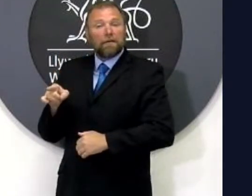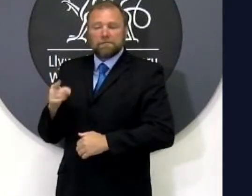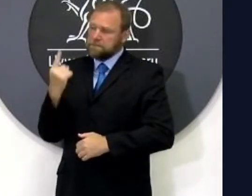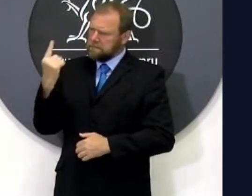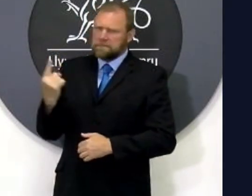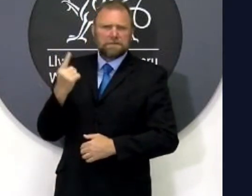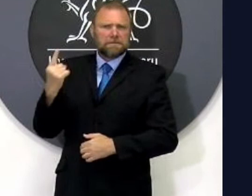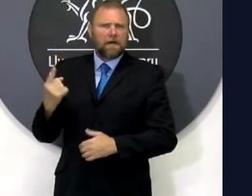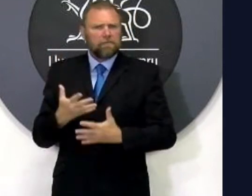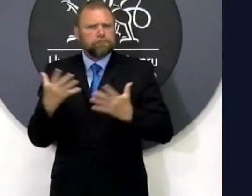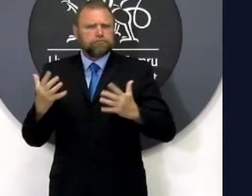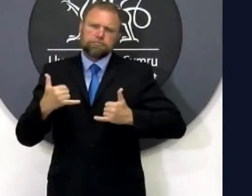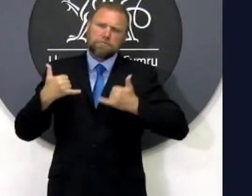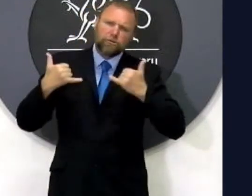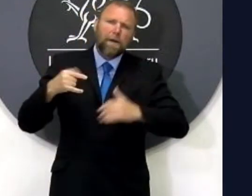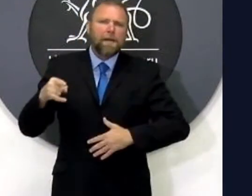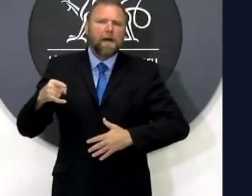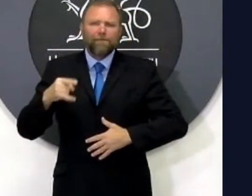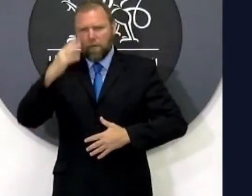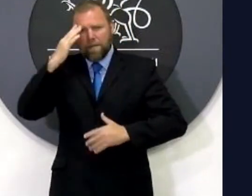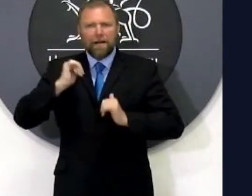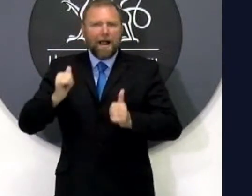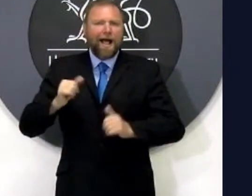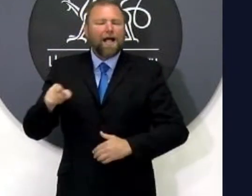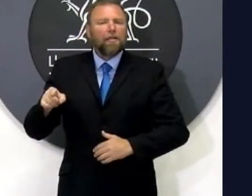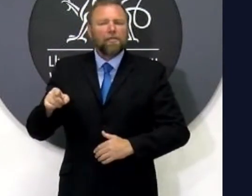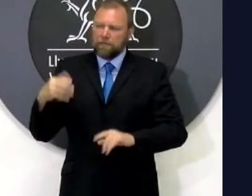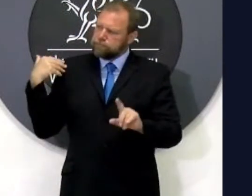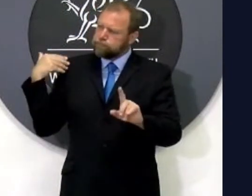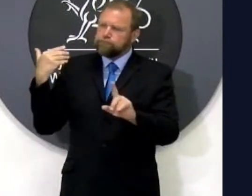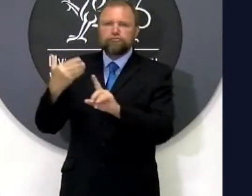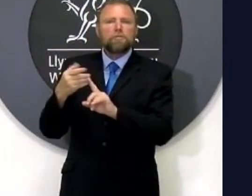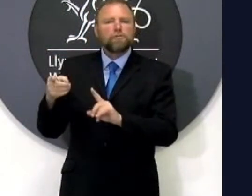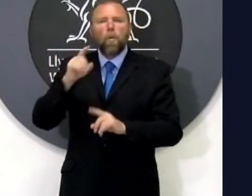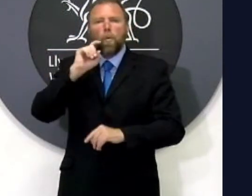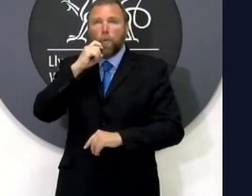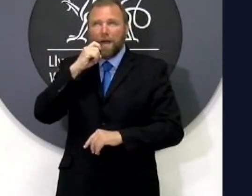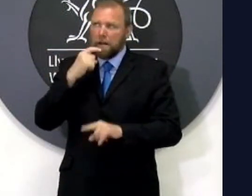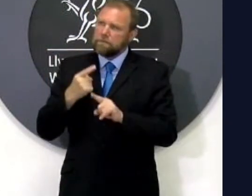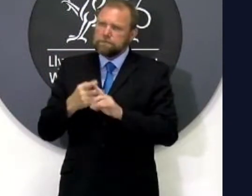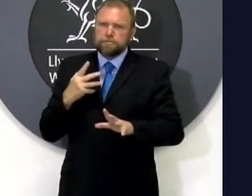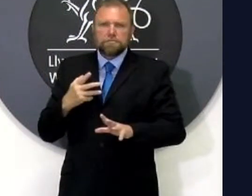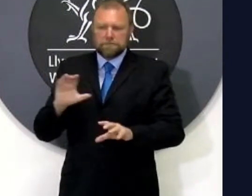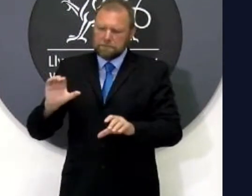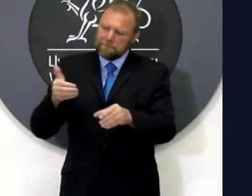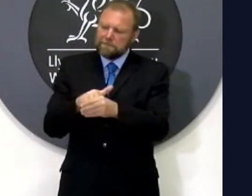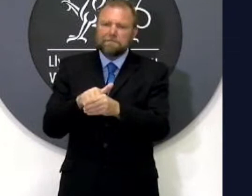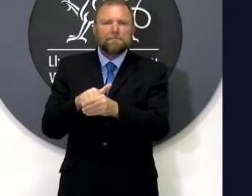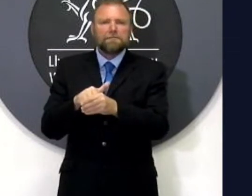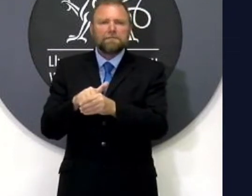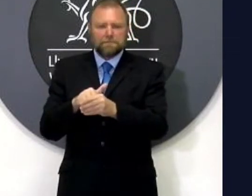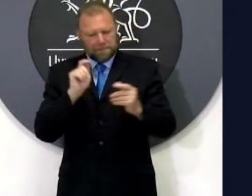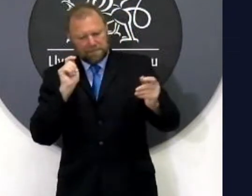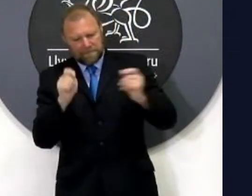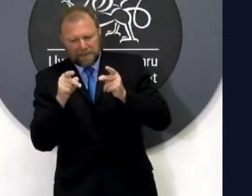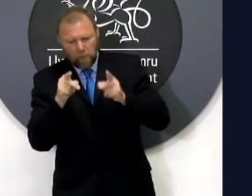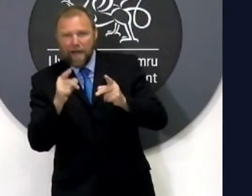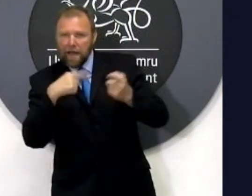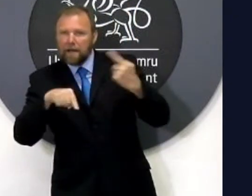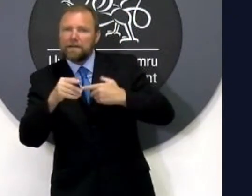hugely effective champion in this area, who I'm sure will make an immediate and lasting impact on our approach to mental